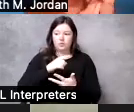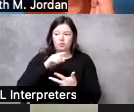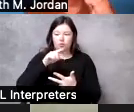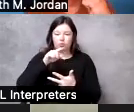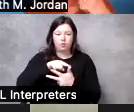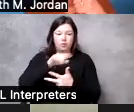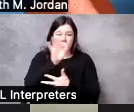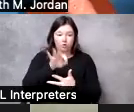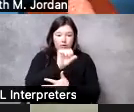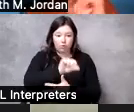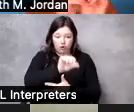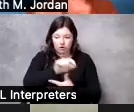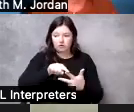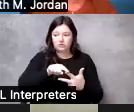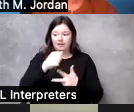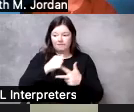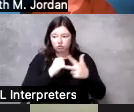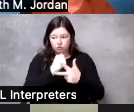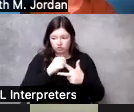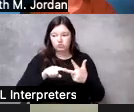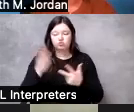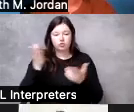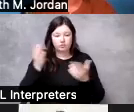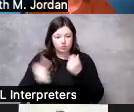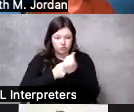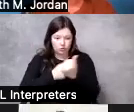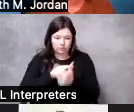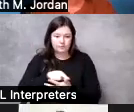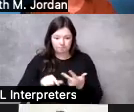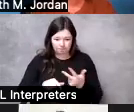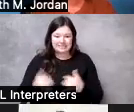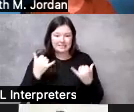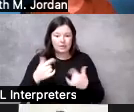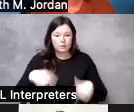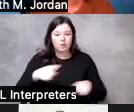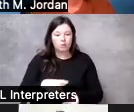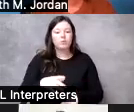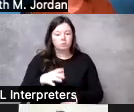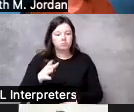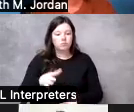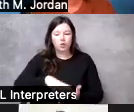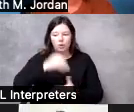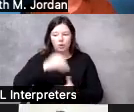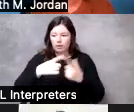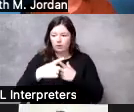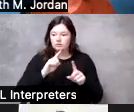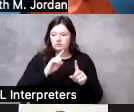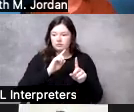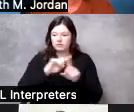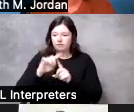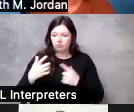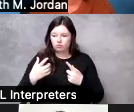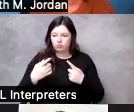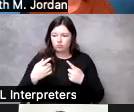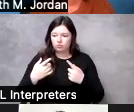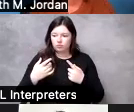infrastructure, and services and supports are the 3 necessary elements. Today, you'll hear about numerous cross-agency innovations in both the infrastructure and